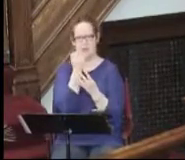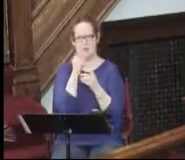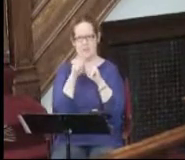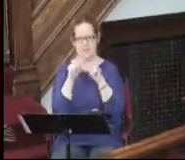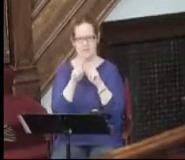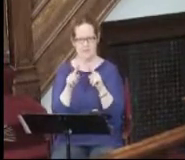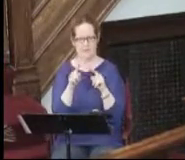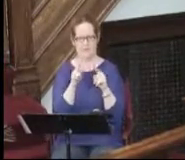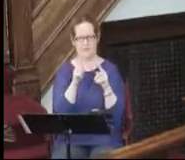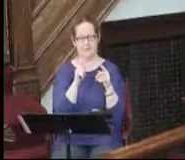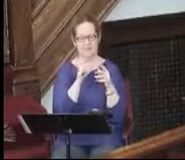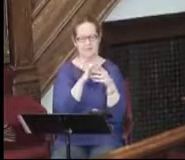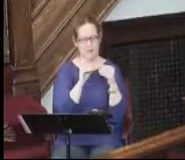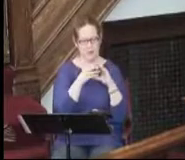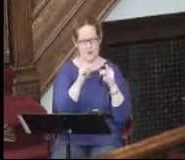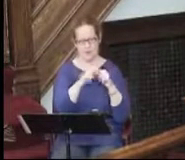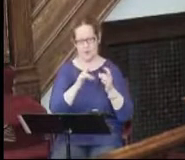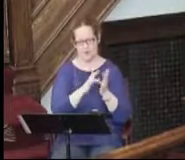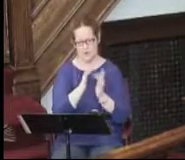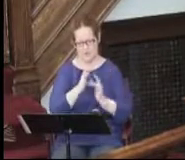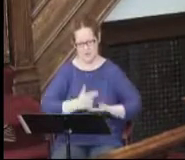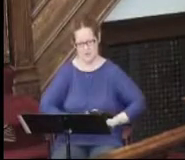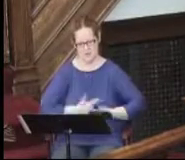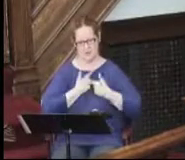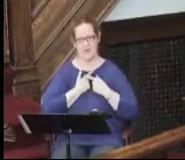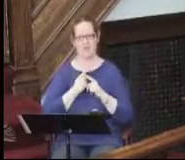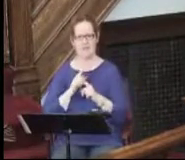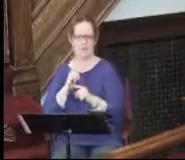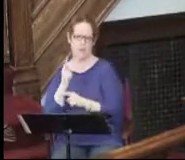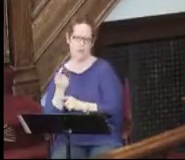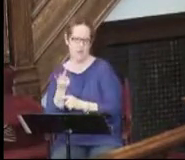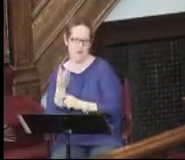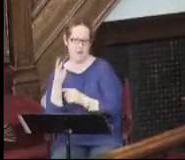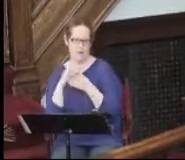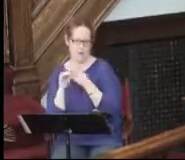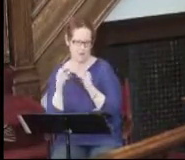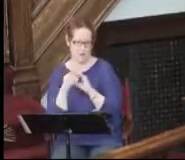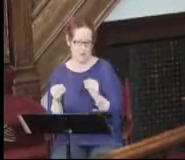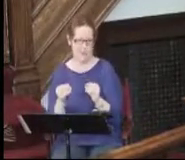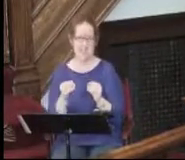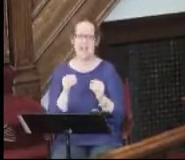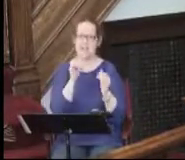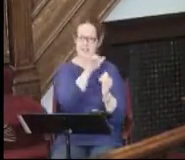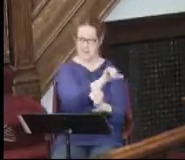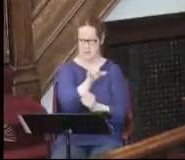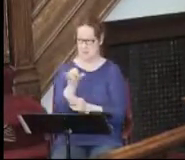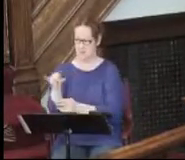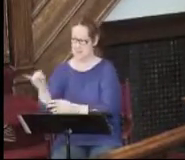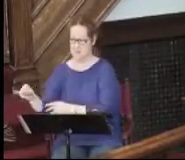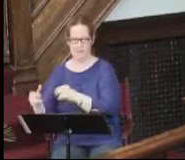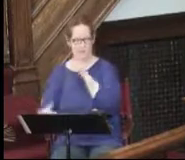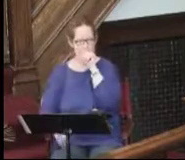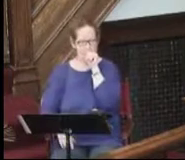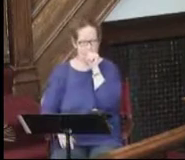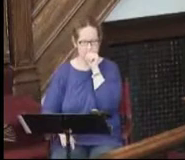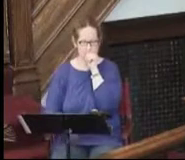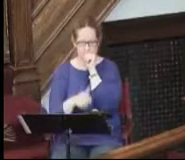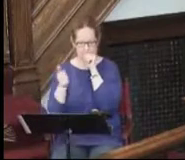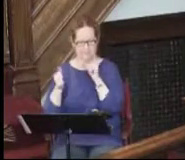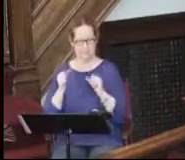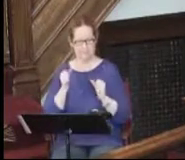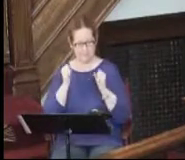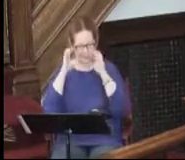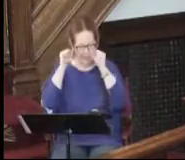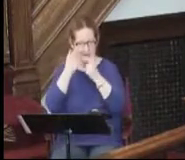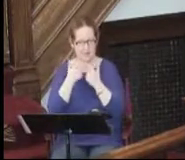life and the teachings of Jesus. This is one of the very few stories that's in all four. Some other pretty dramatic things, like